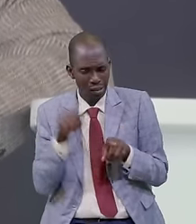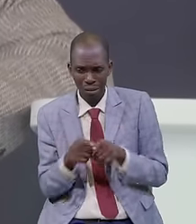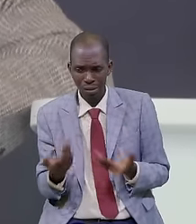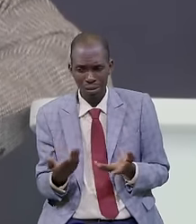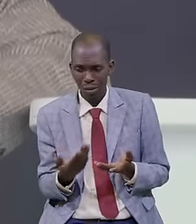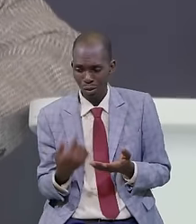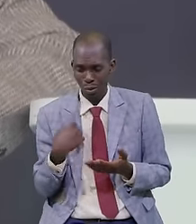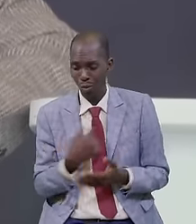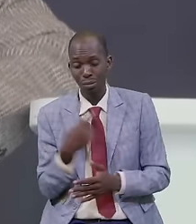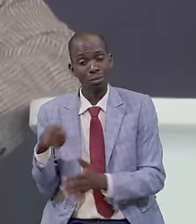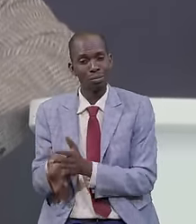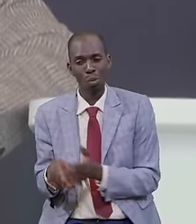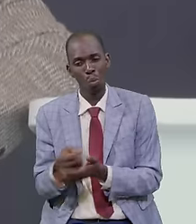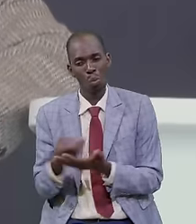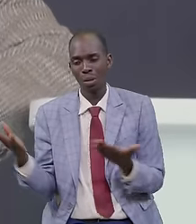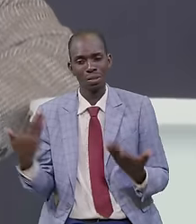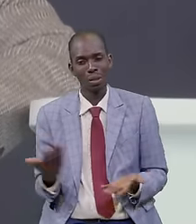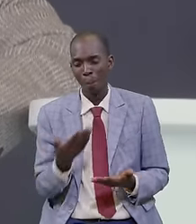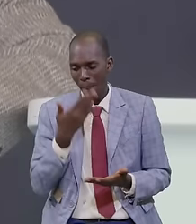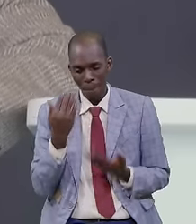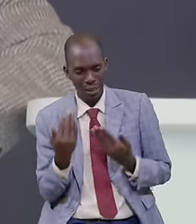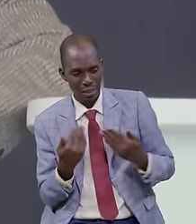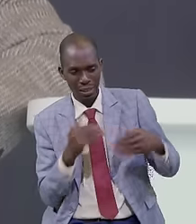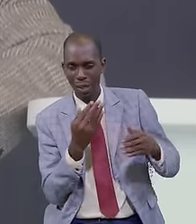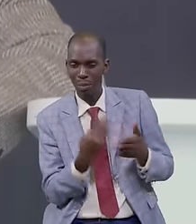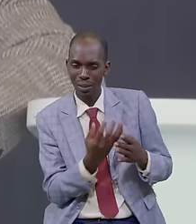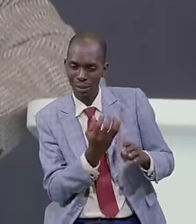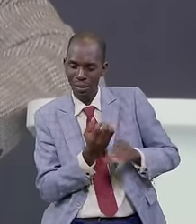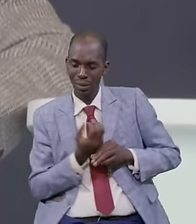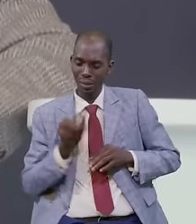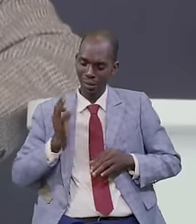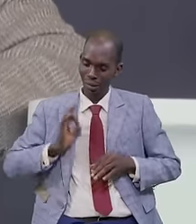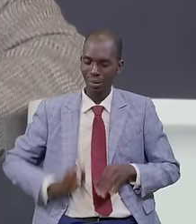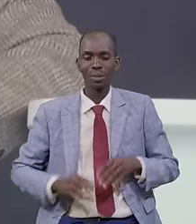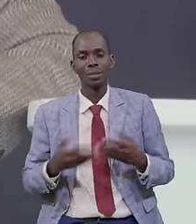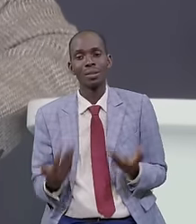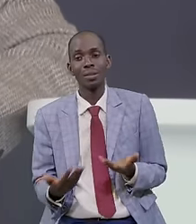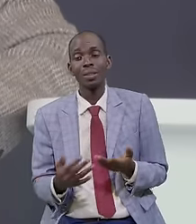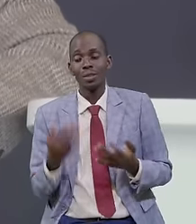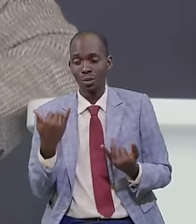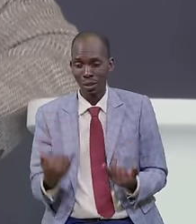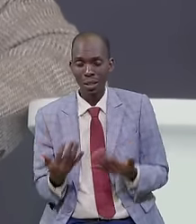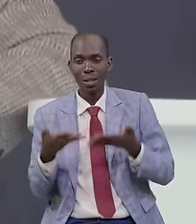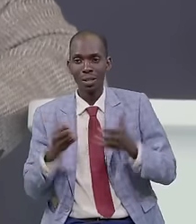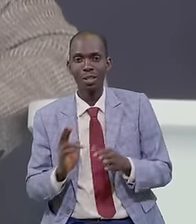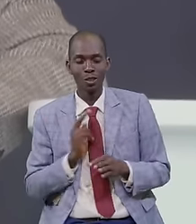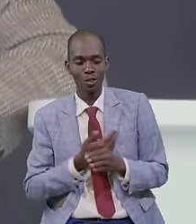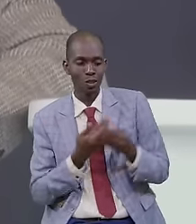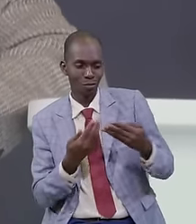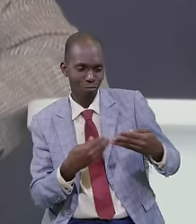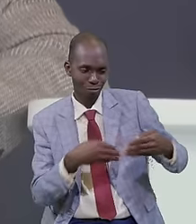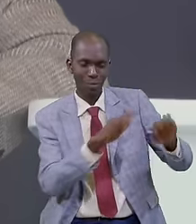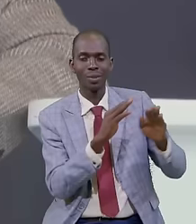They sold him. He is going to eventually become the seller of food to all